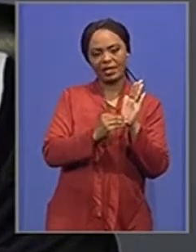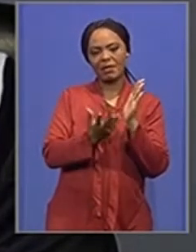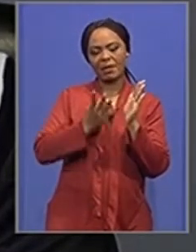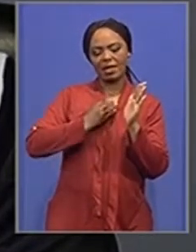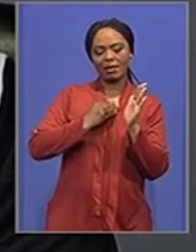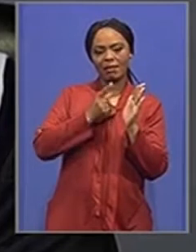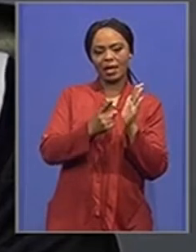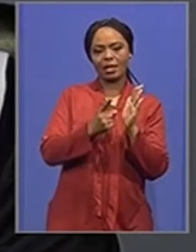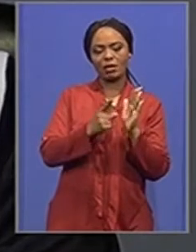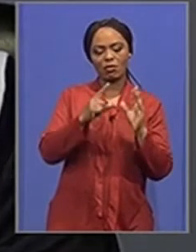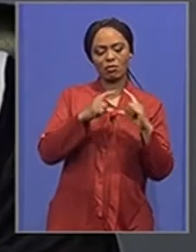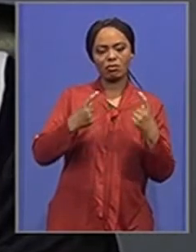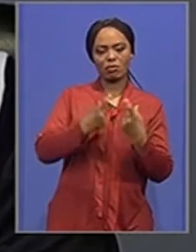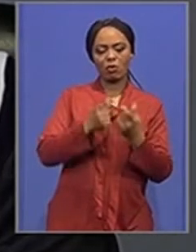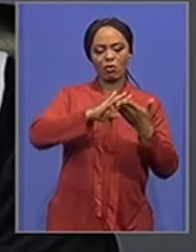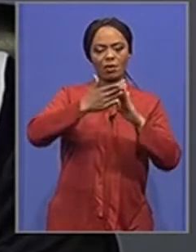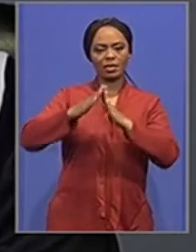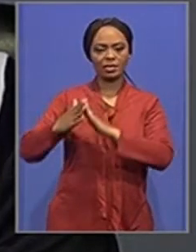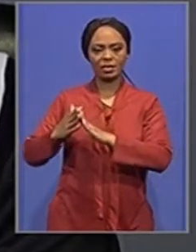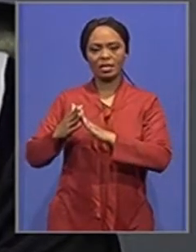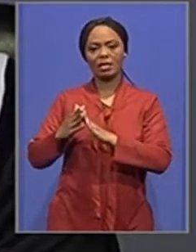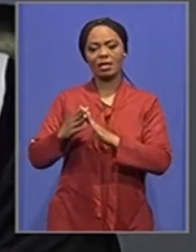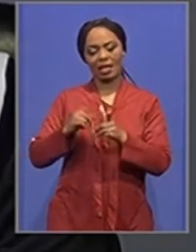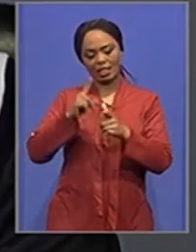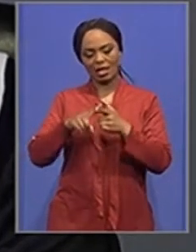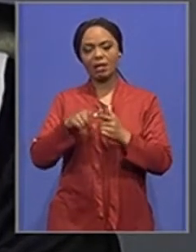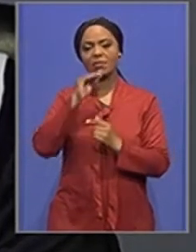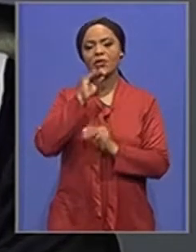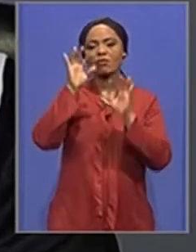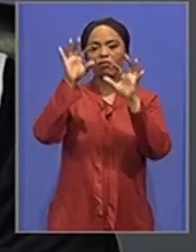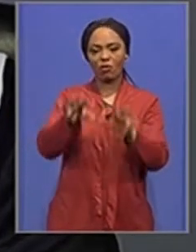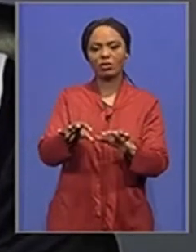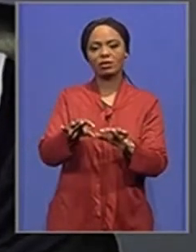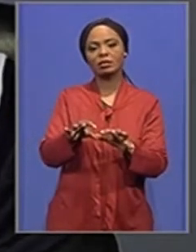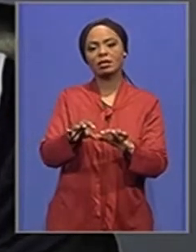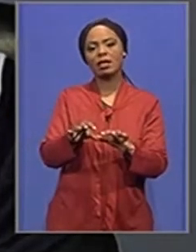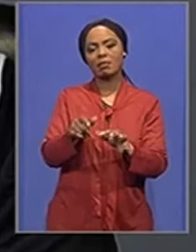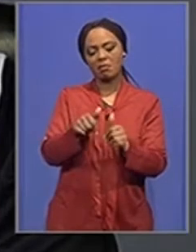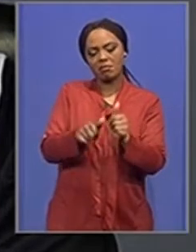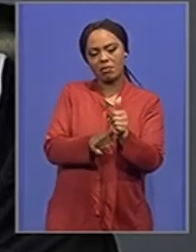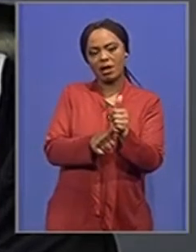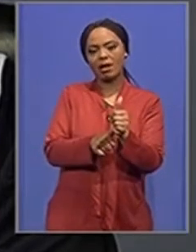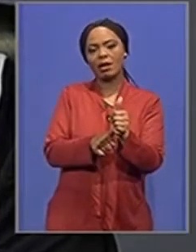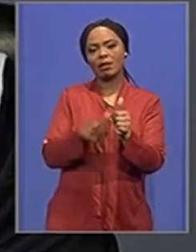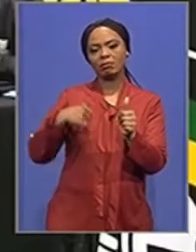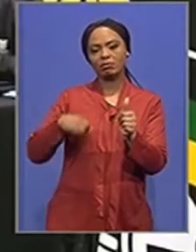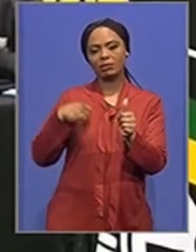of the community, we will then force and cause a by-election in that area if we had won that specific